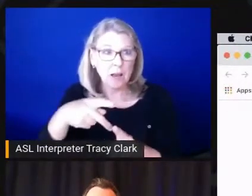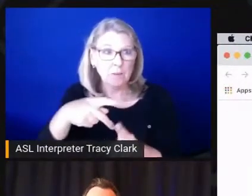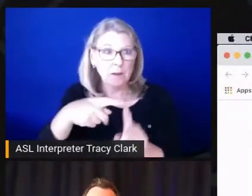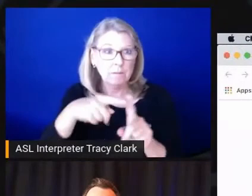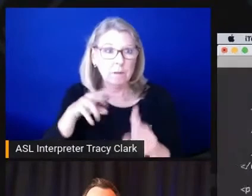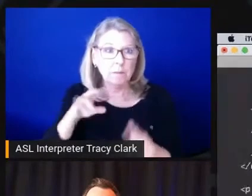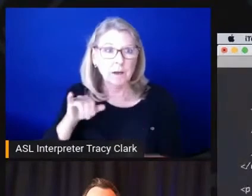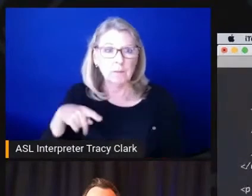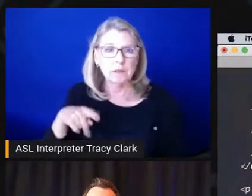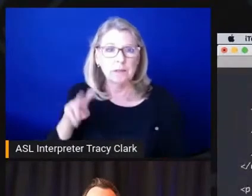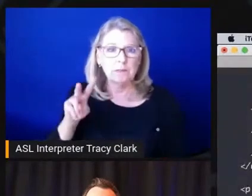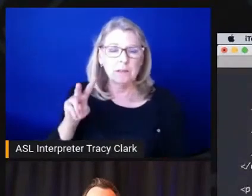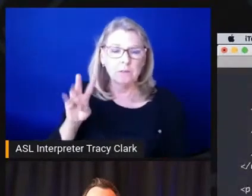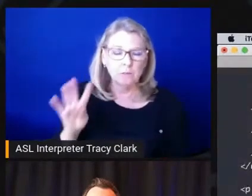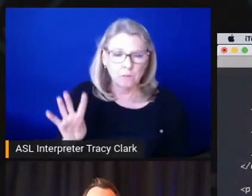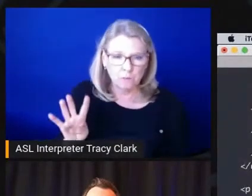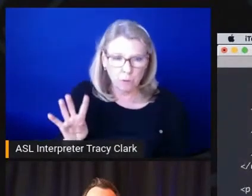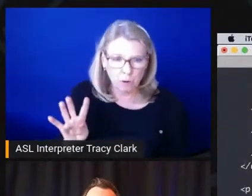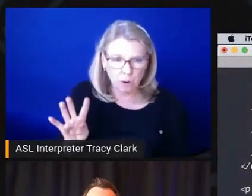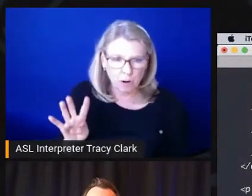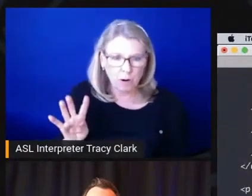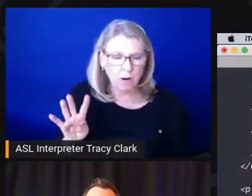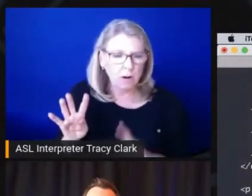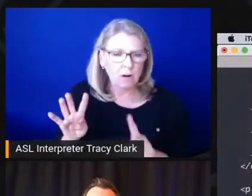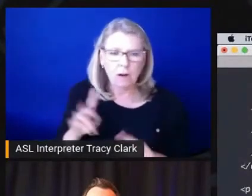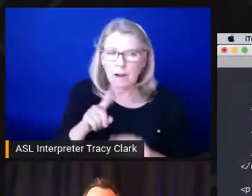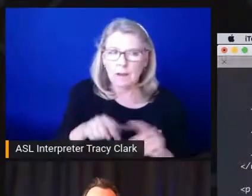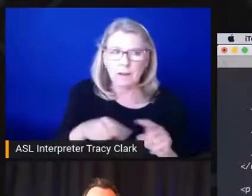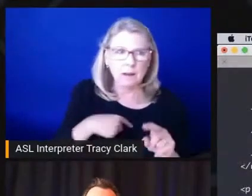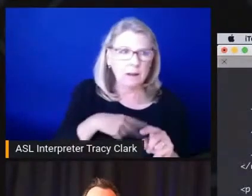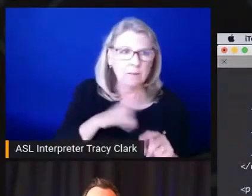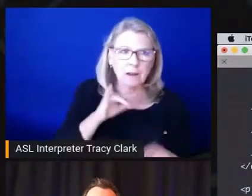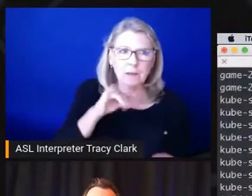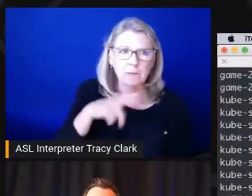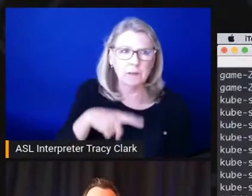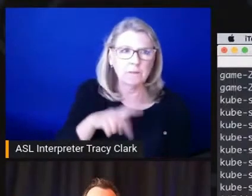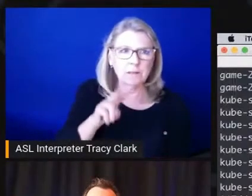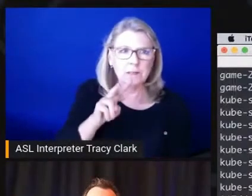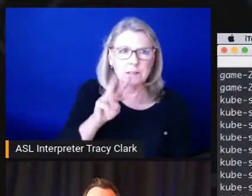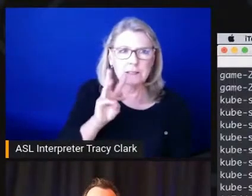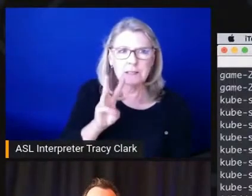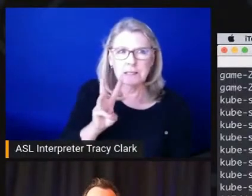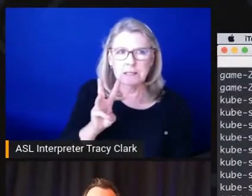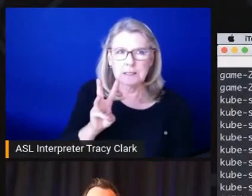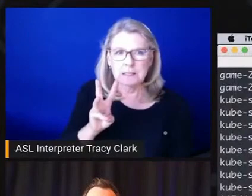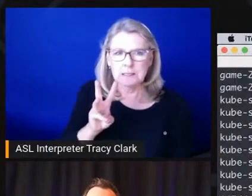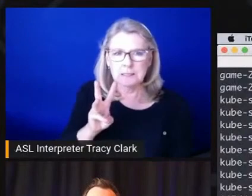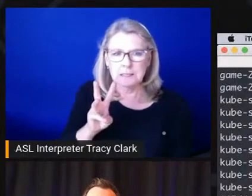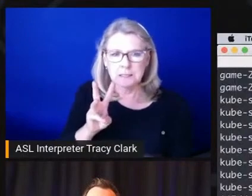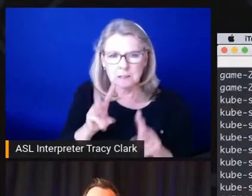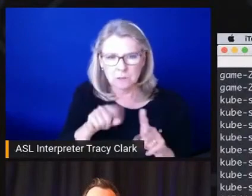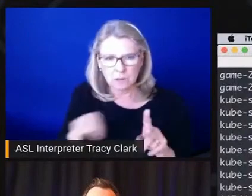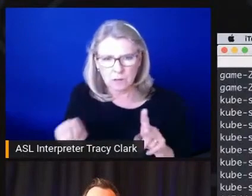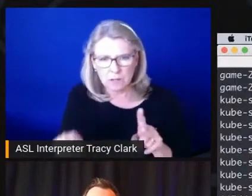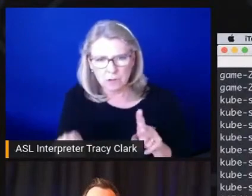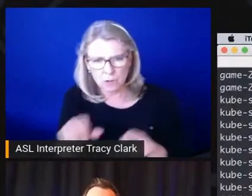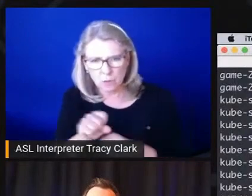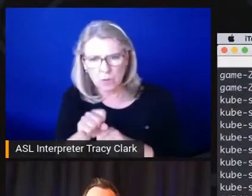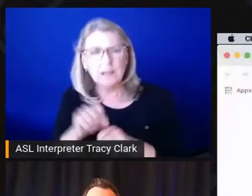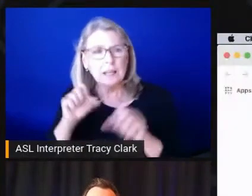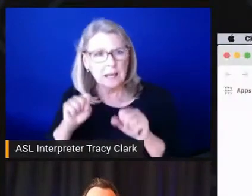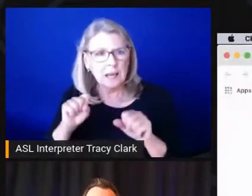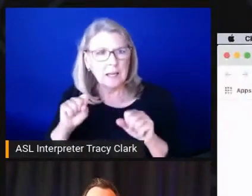browser. I do not have IPv6 enabled, so it should still work, and you can ingress into